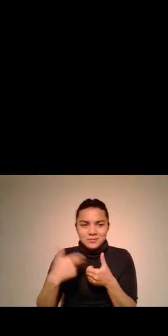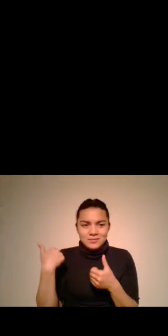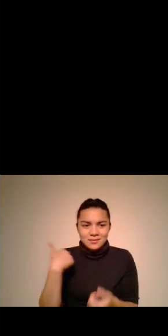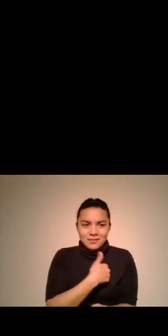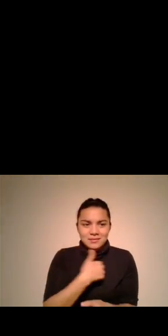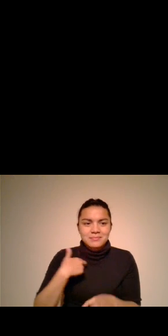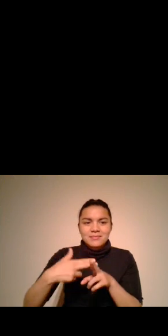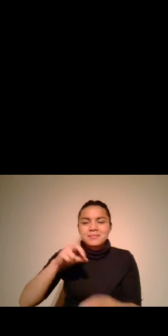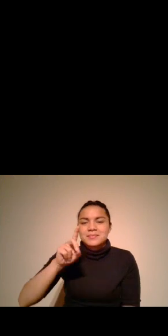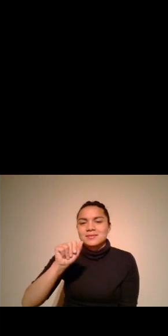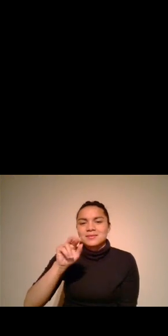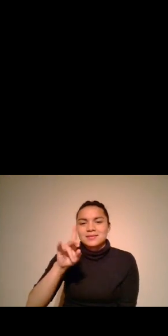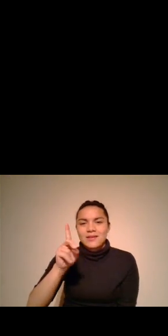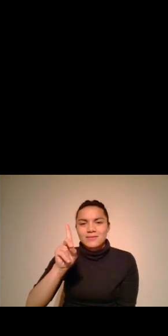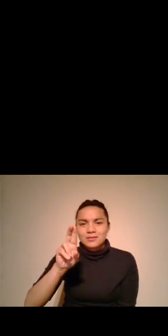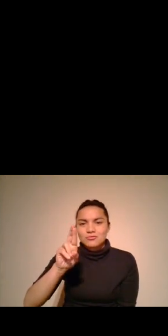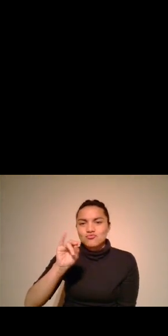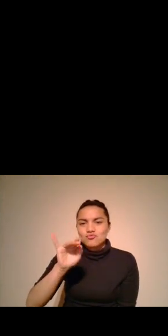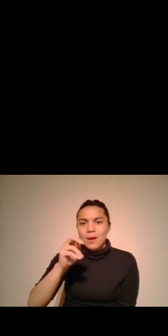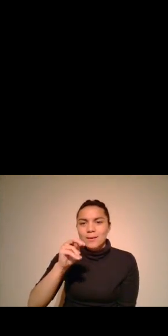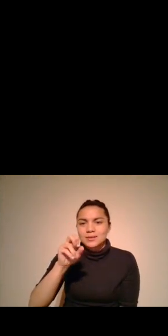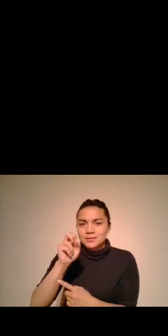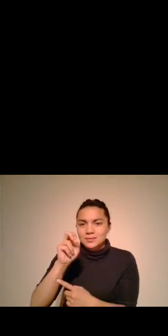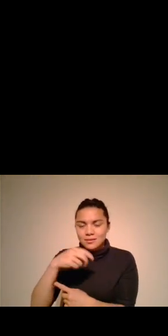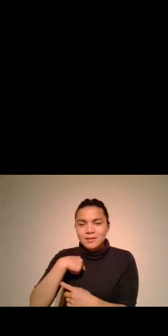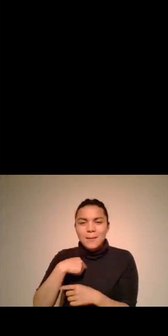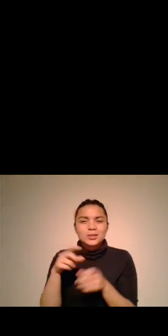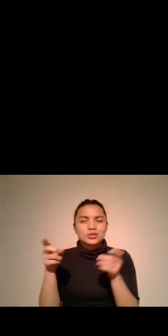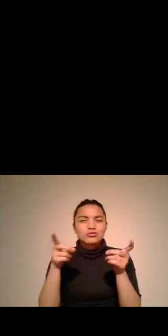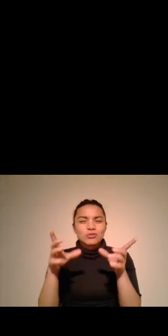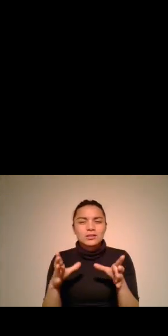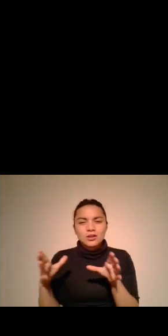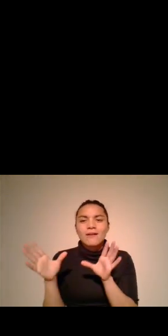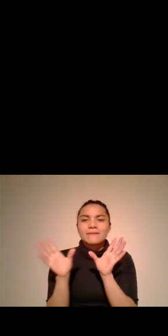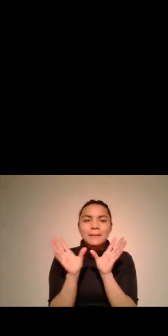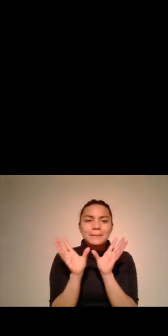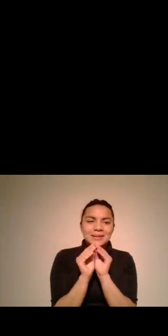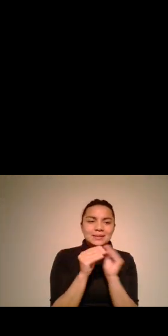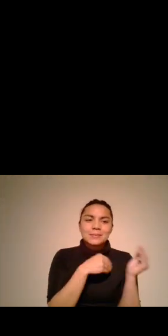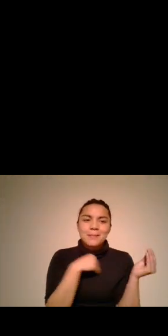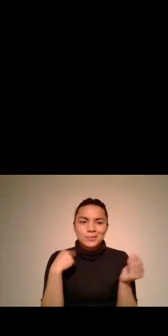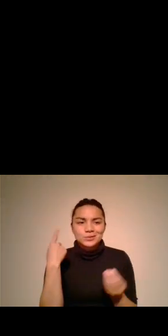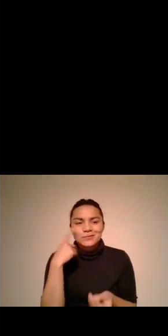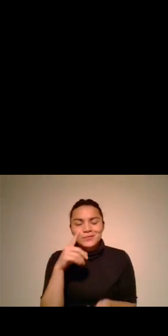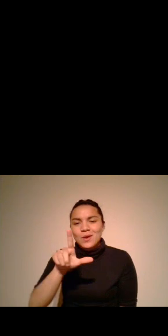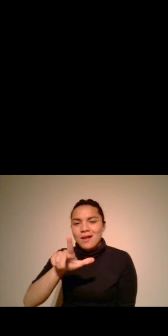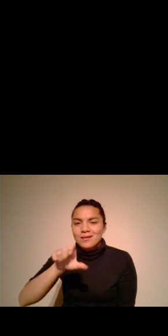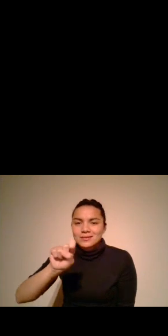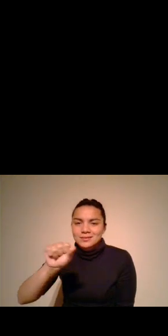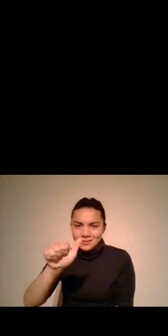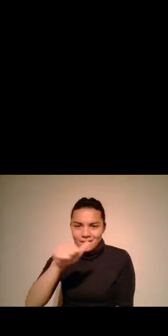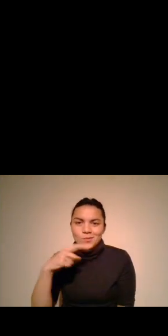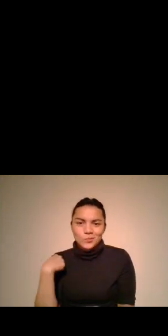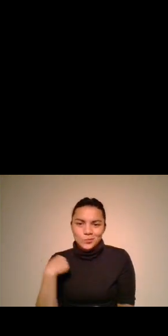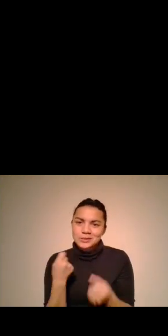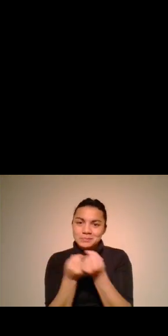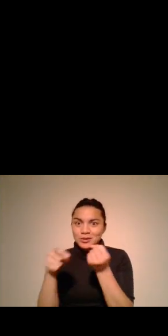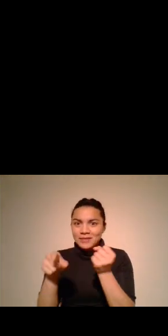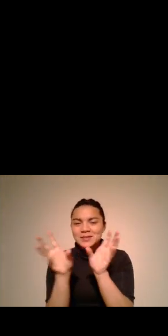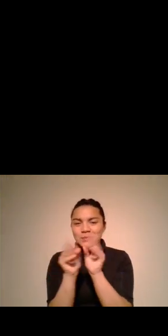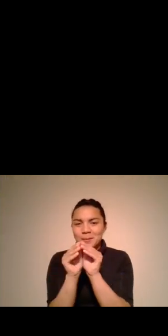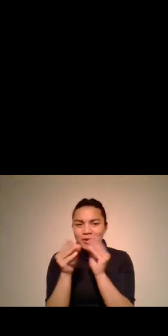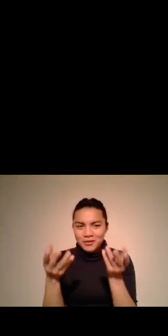I'm the Director of Membership and Meetings for the Linguistic Society of America, the LSA, which is sponsoring this webinar. While